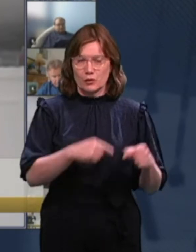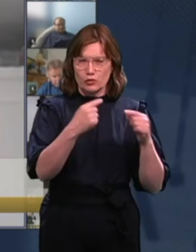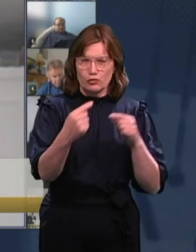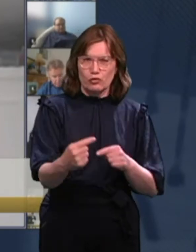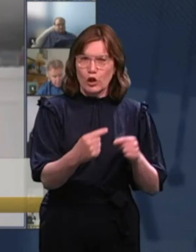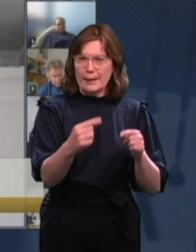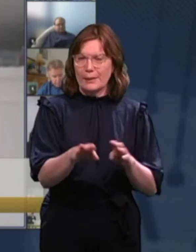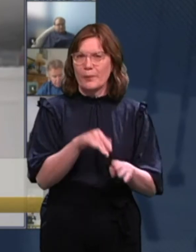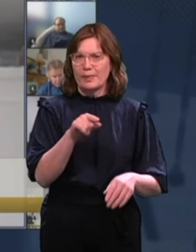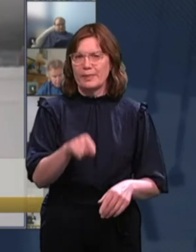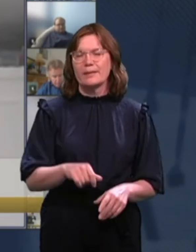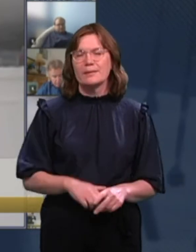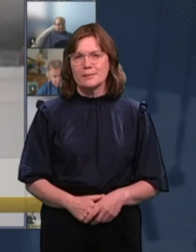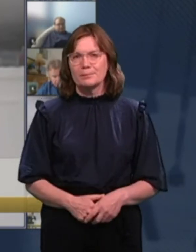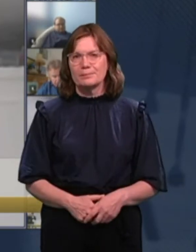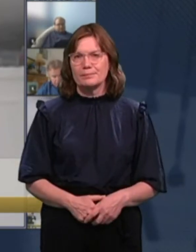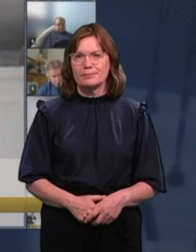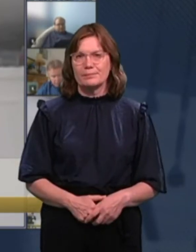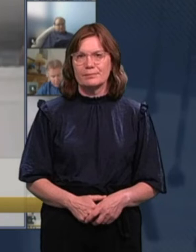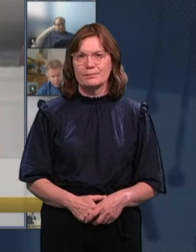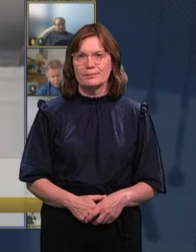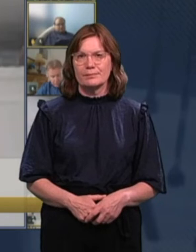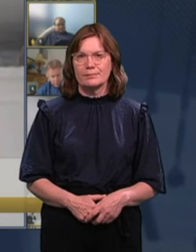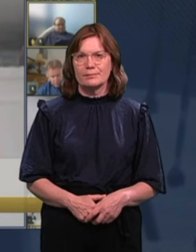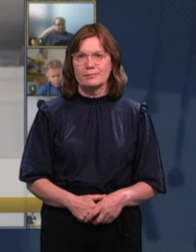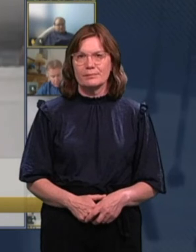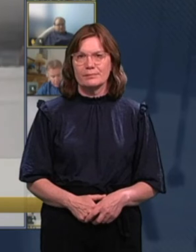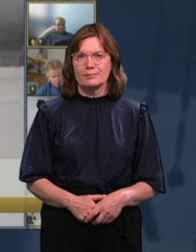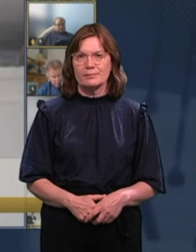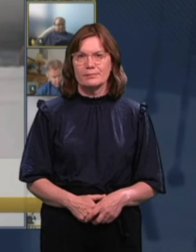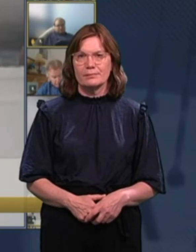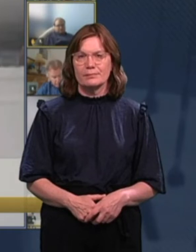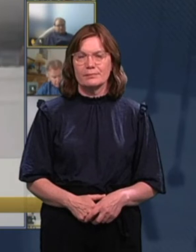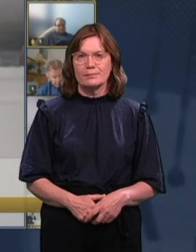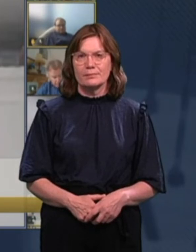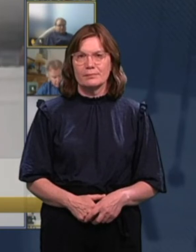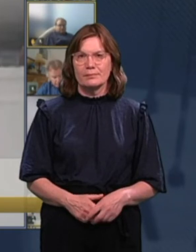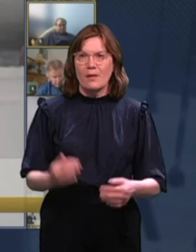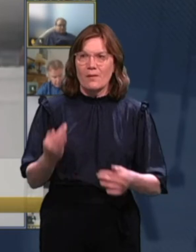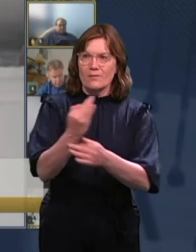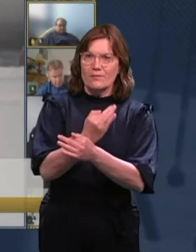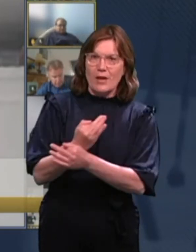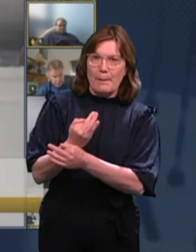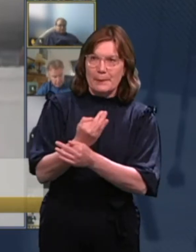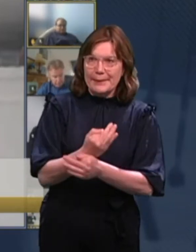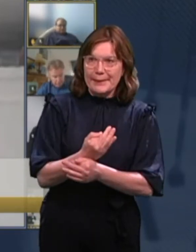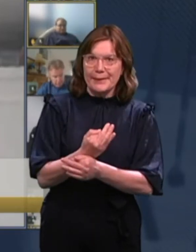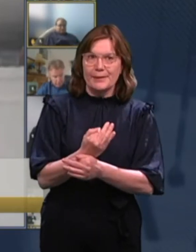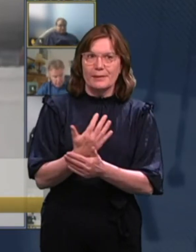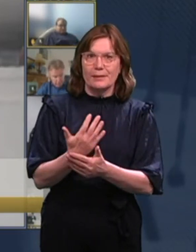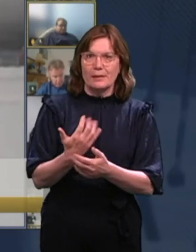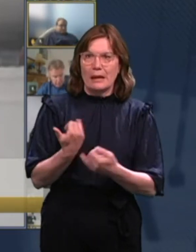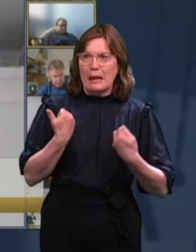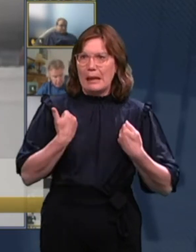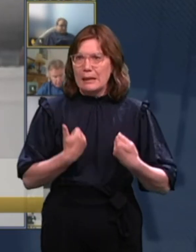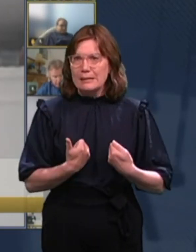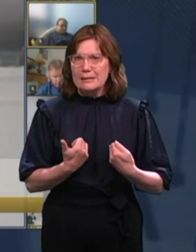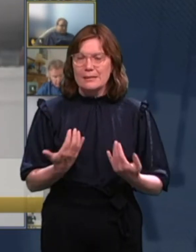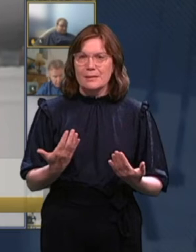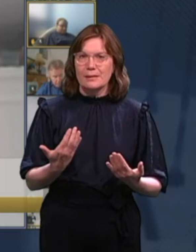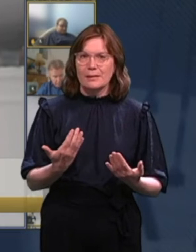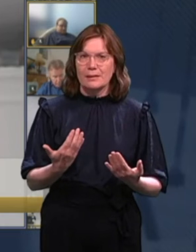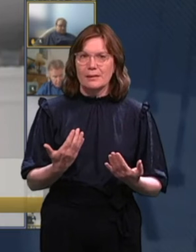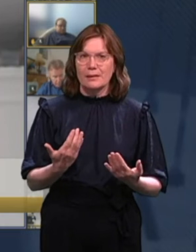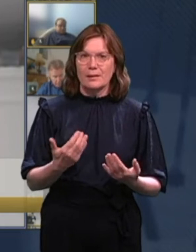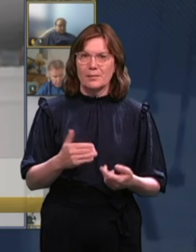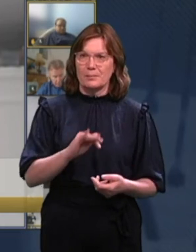And plus with having your family, and then if they have illnesses and kind of stuff, you're more